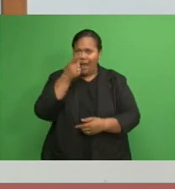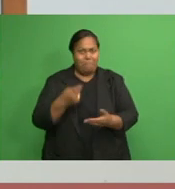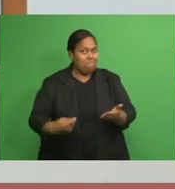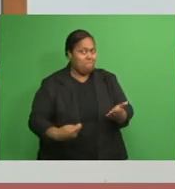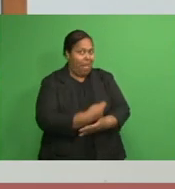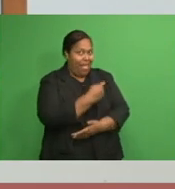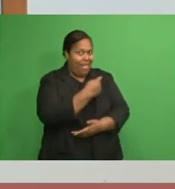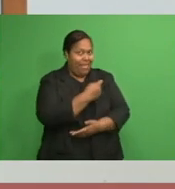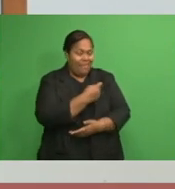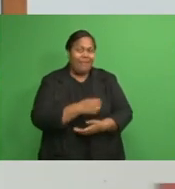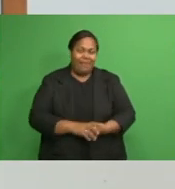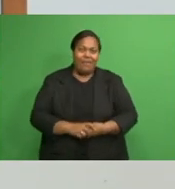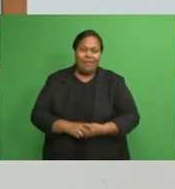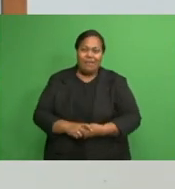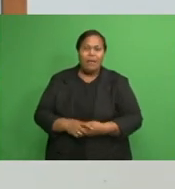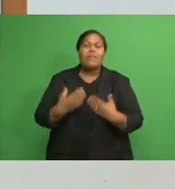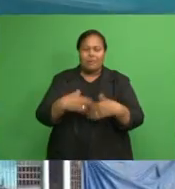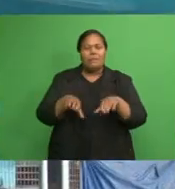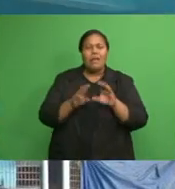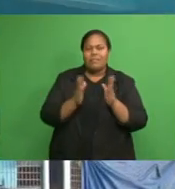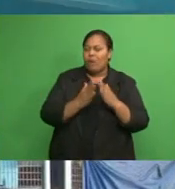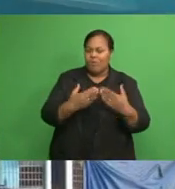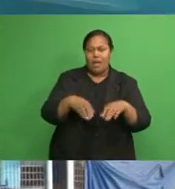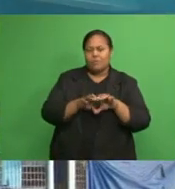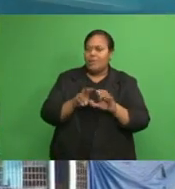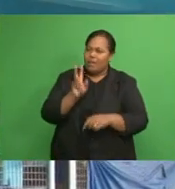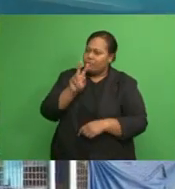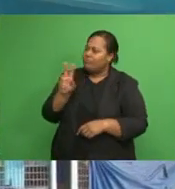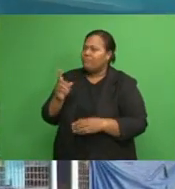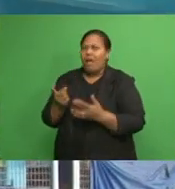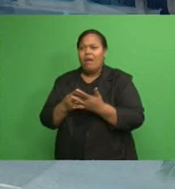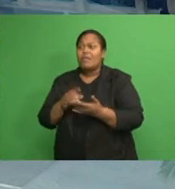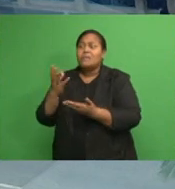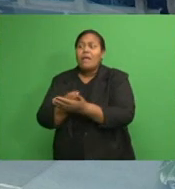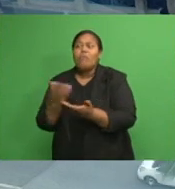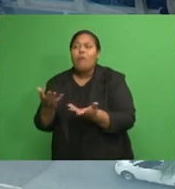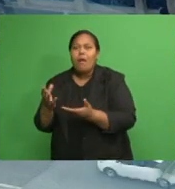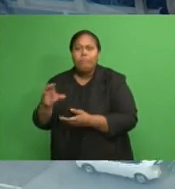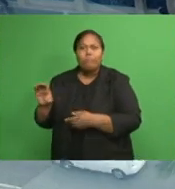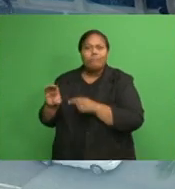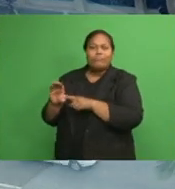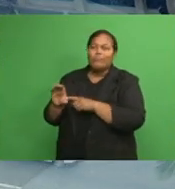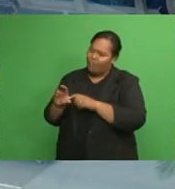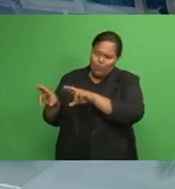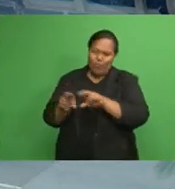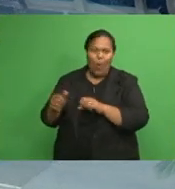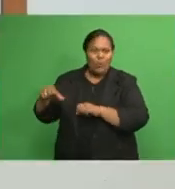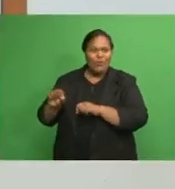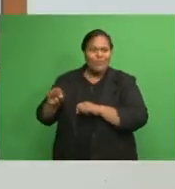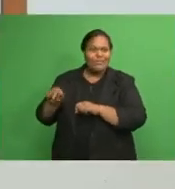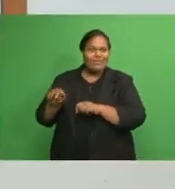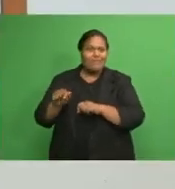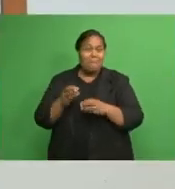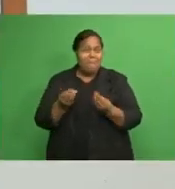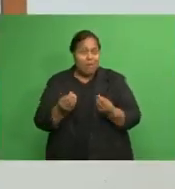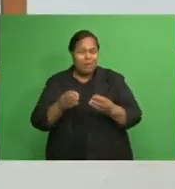obviously the municipal councils have to look at their reserve, and they have to pull out money from their reserve to